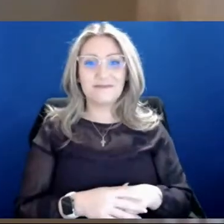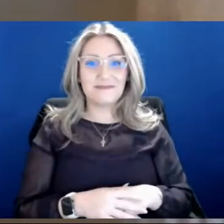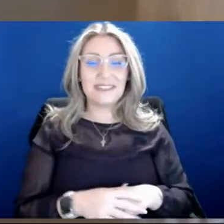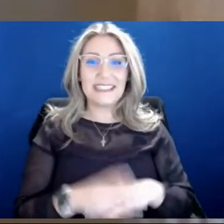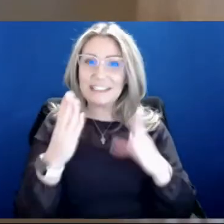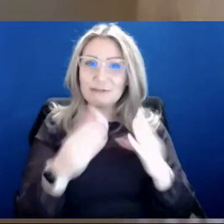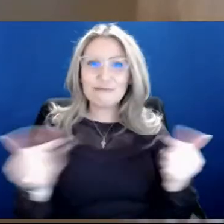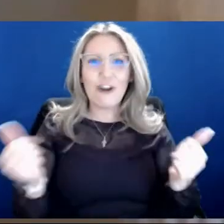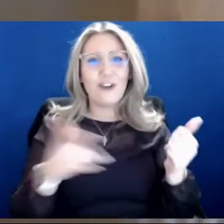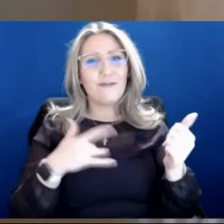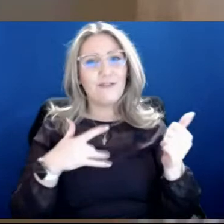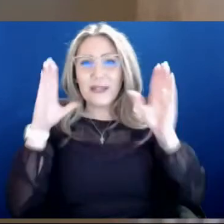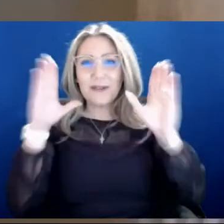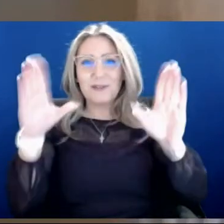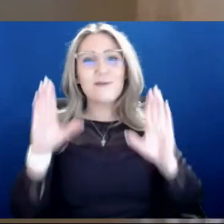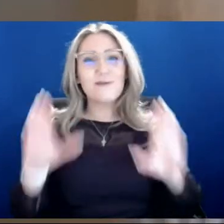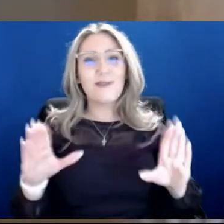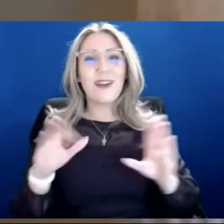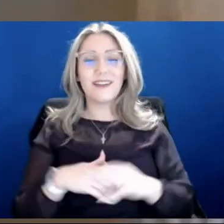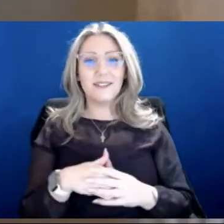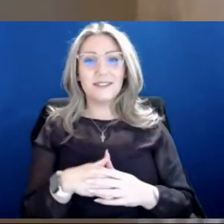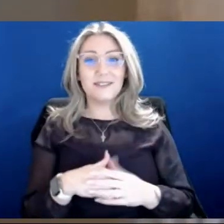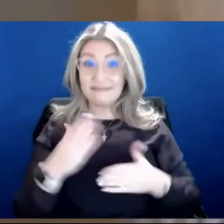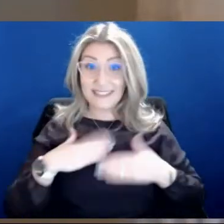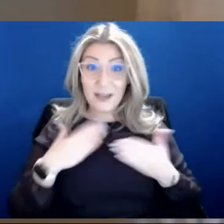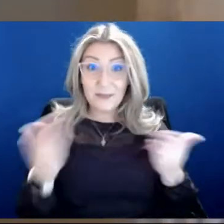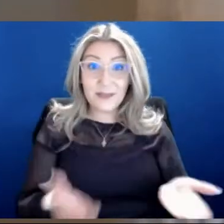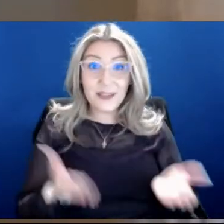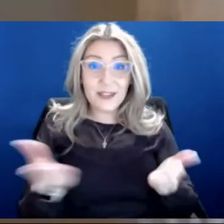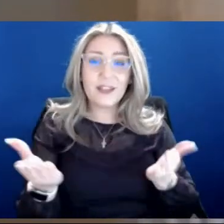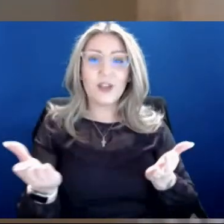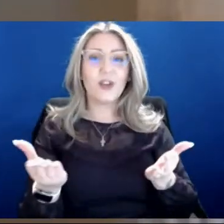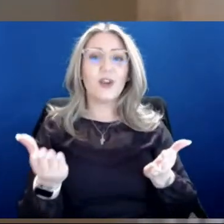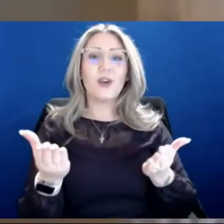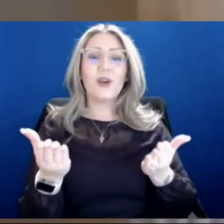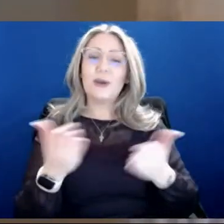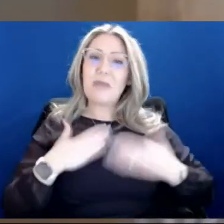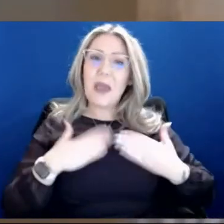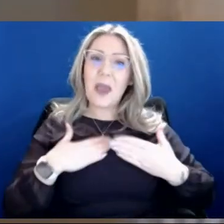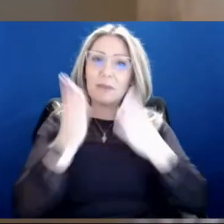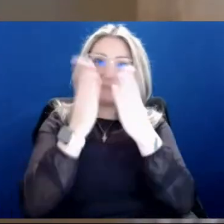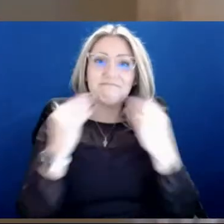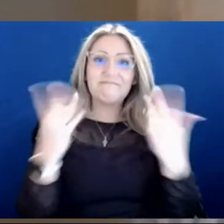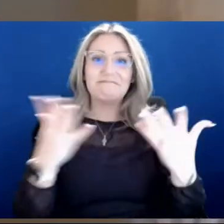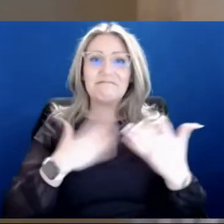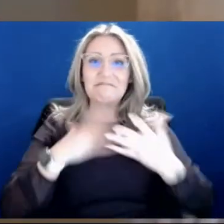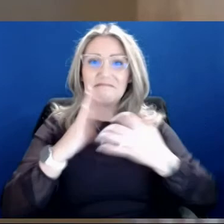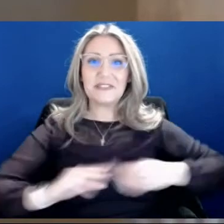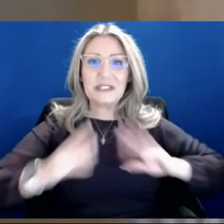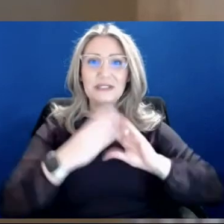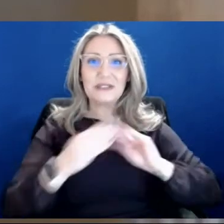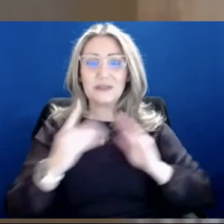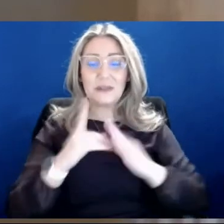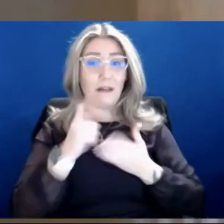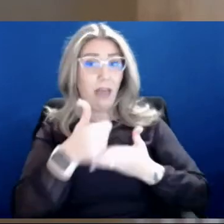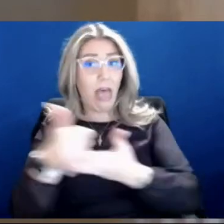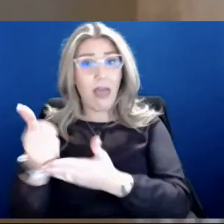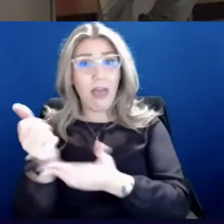feeling great. Glad to be here. Glad to share my story and help others in my situation.